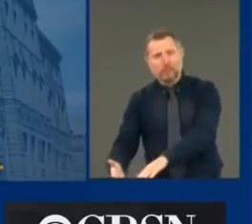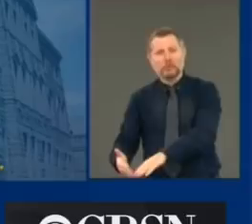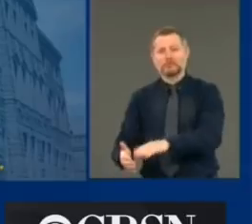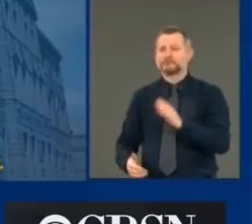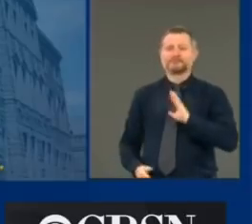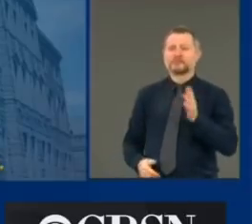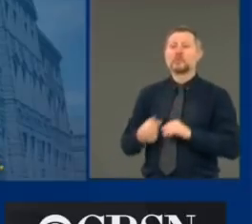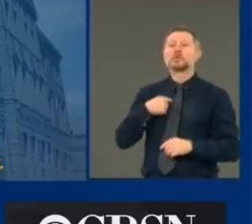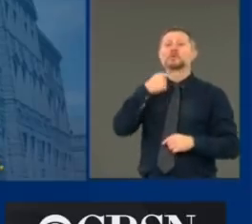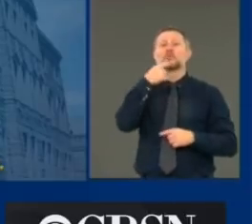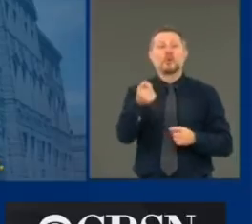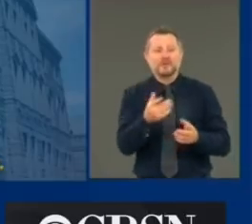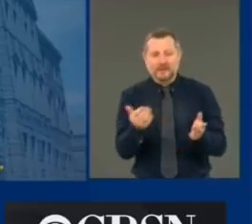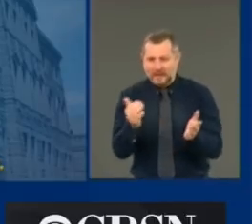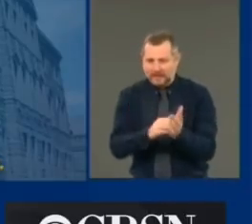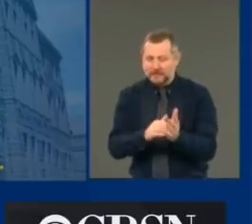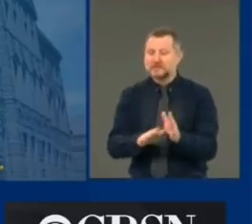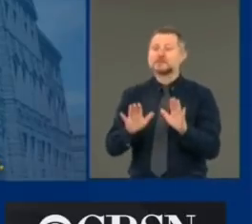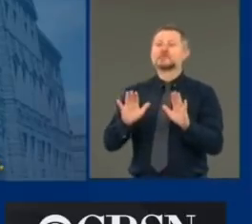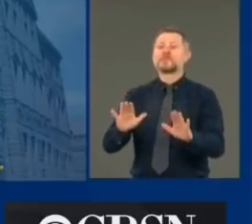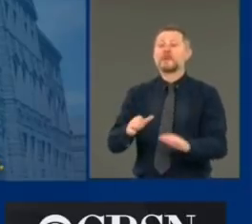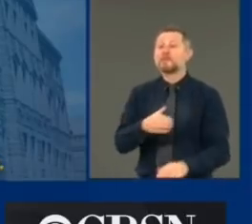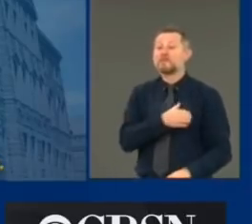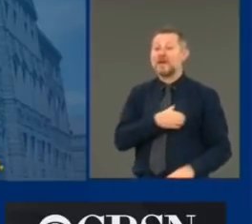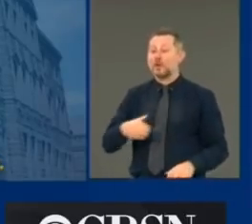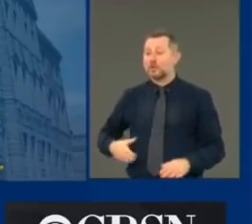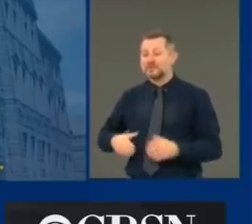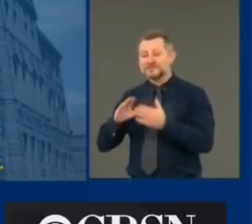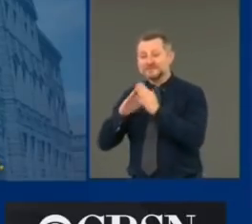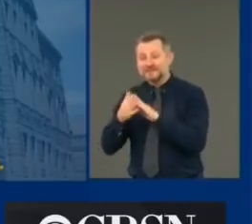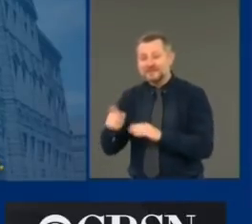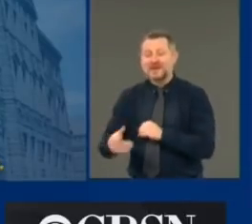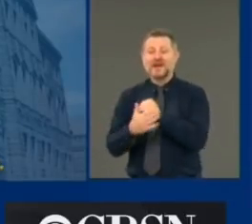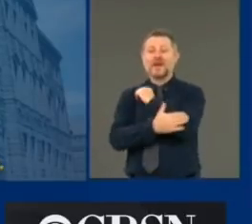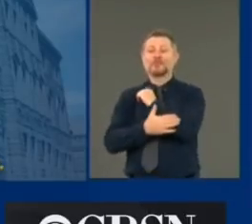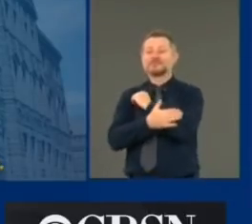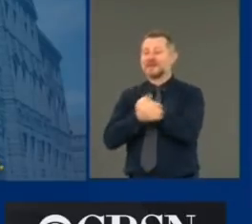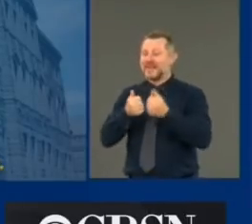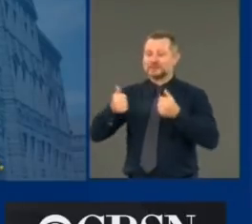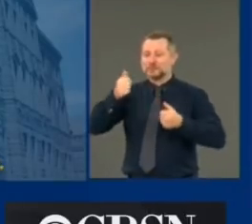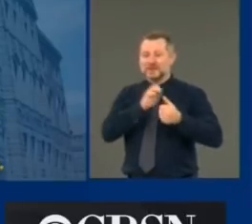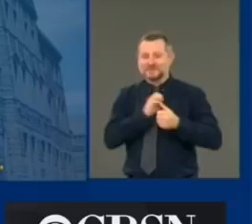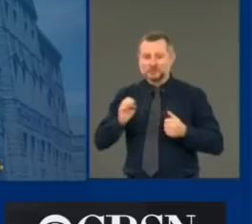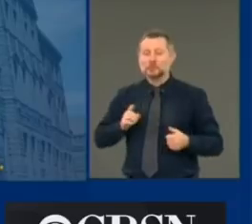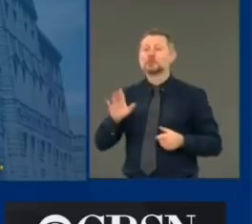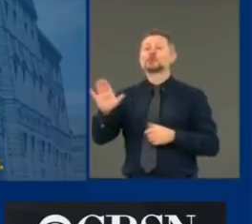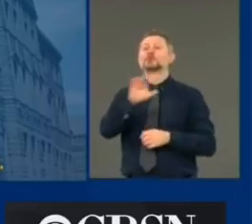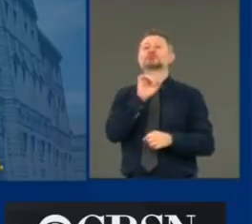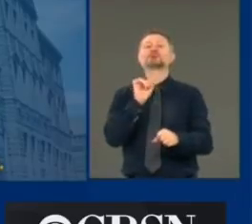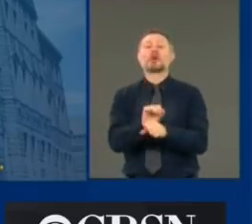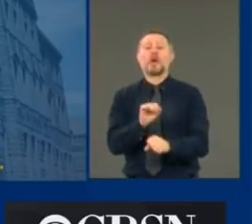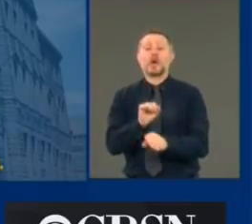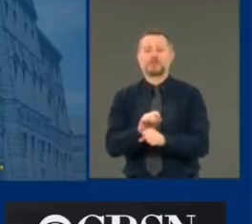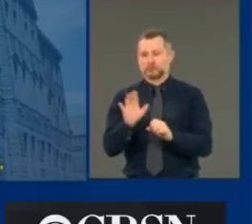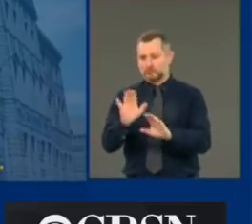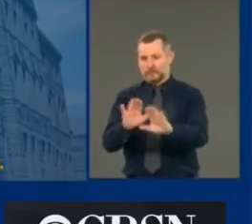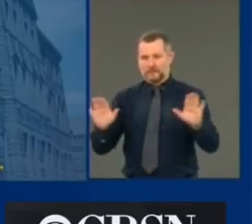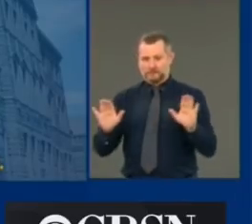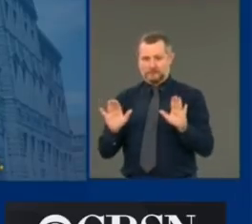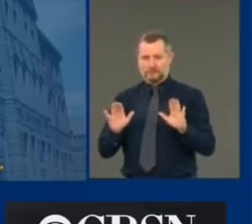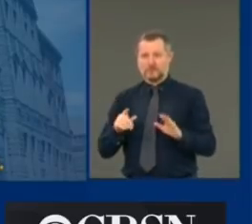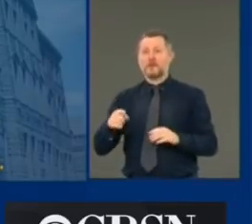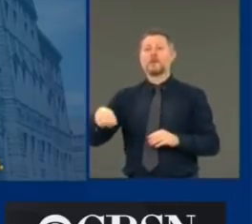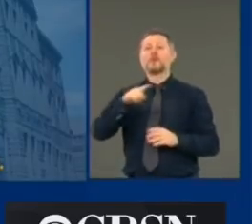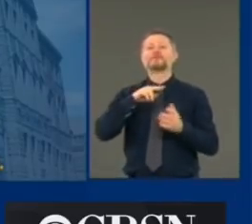again, mayors, county executives, do your job, because that's what's